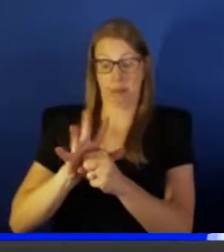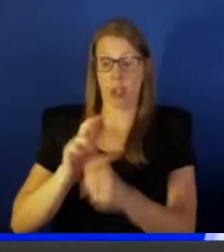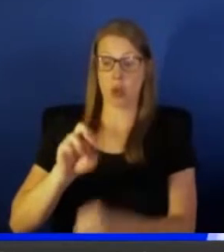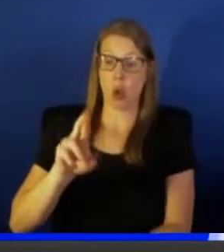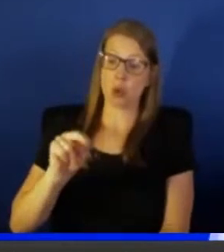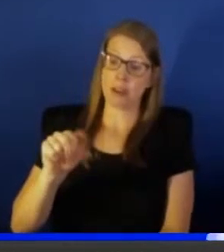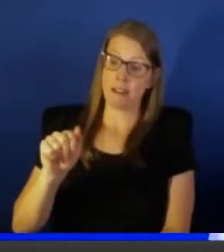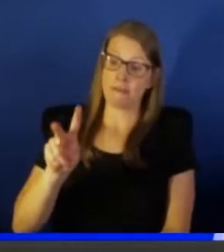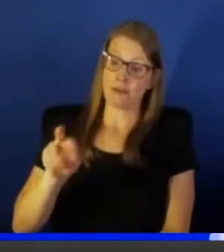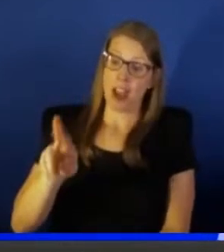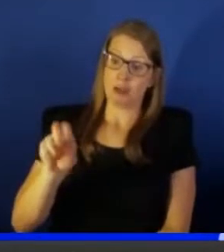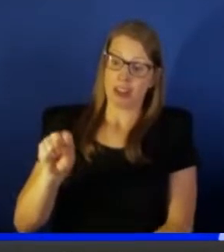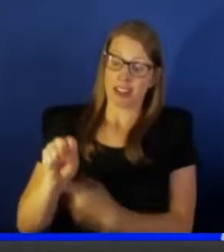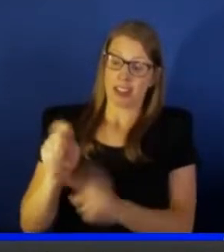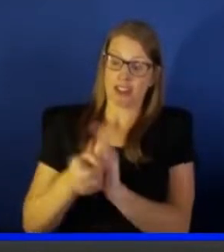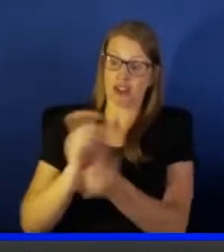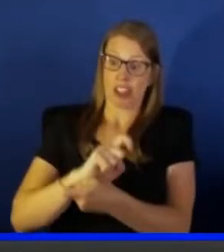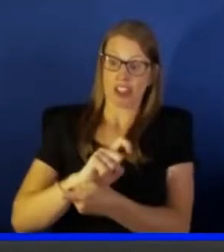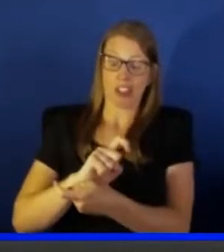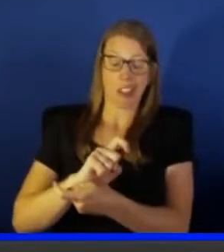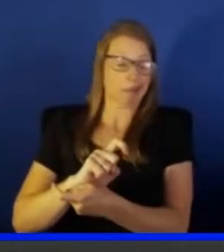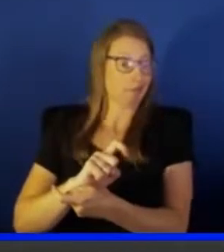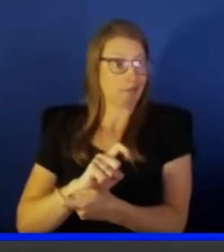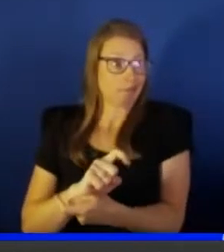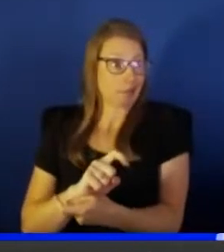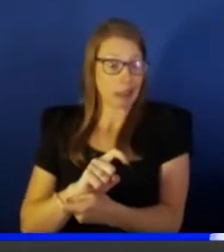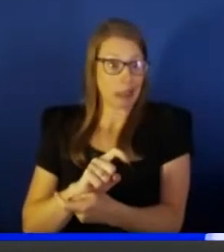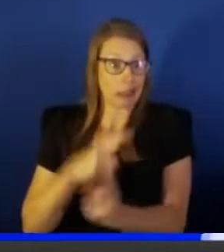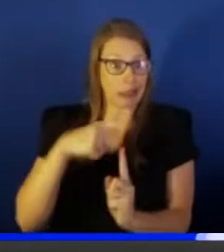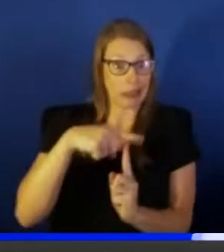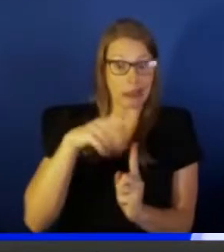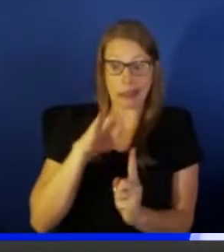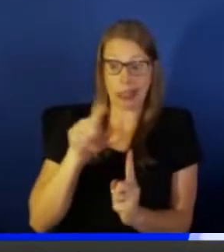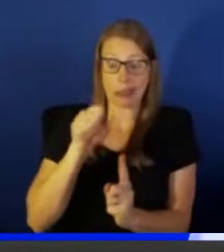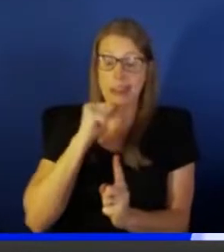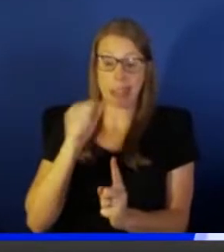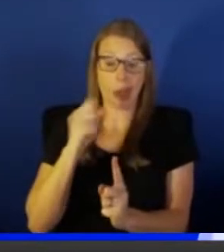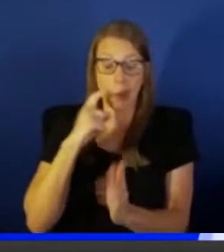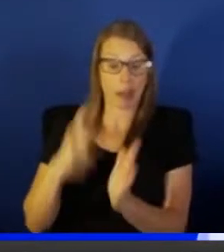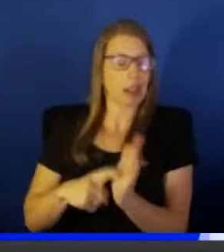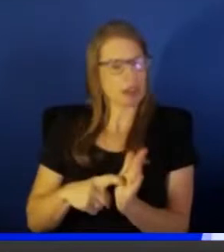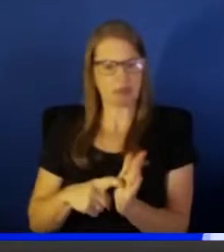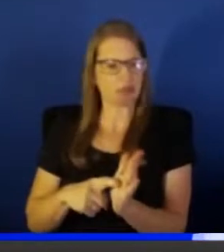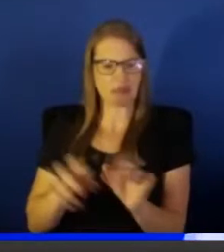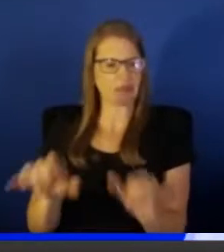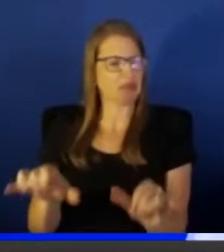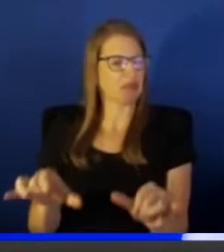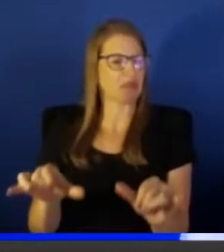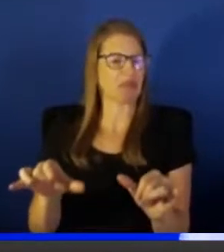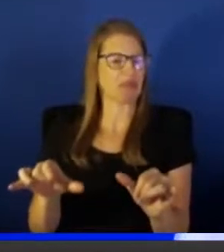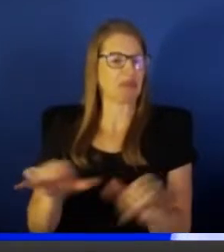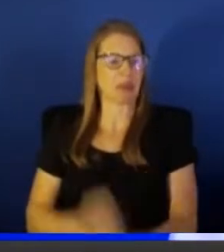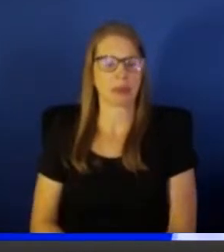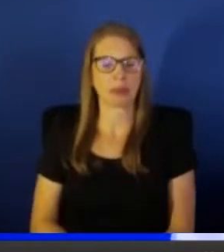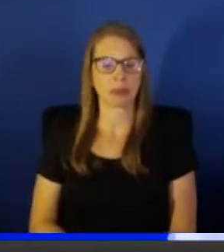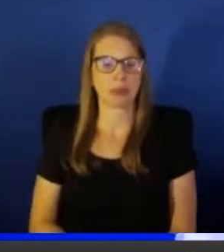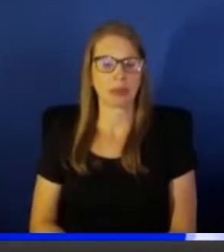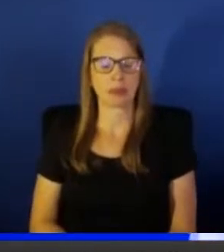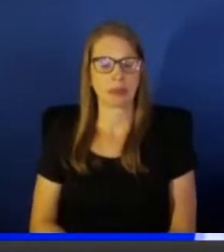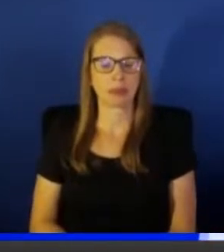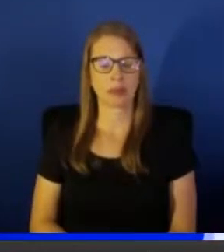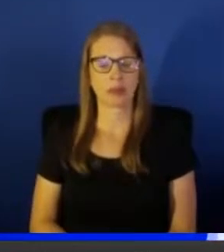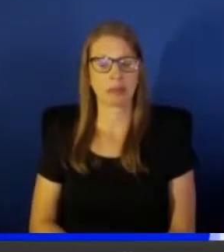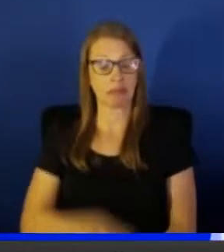way that doesn't allow those T cells to recognize, because we still have very good T cell immunity. So it'd be really interesting to see what